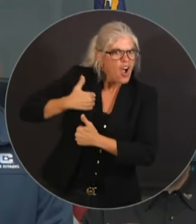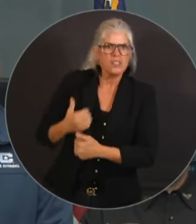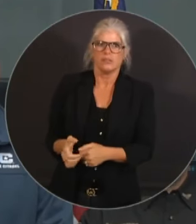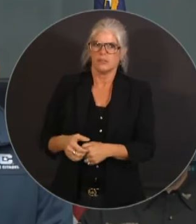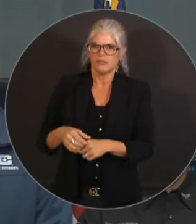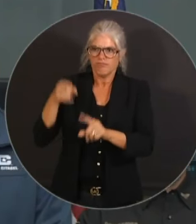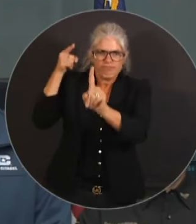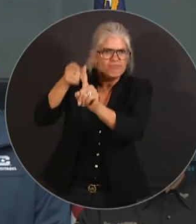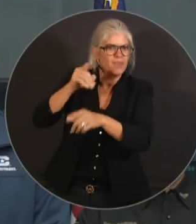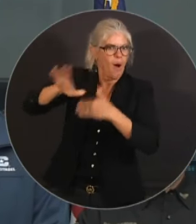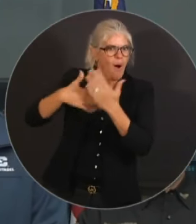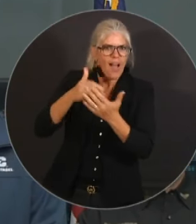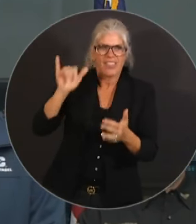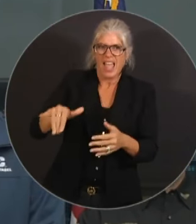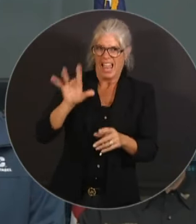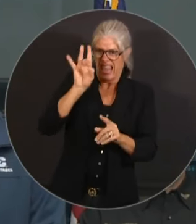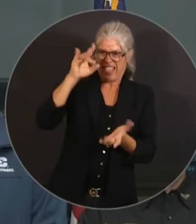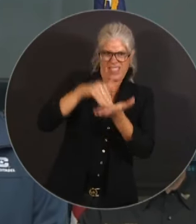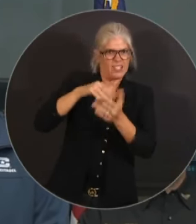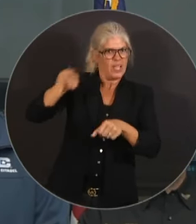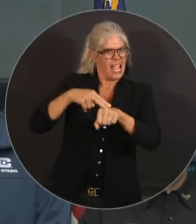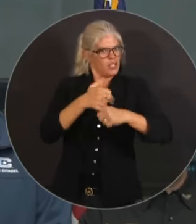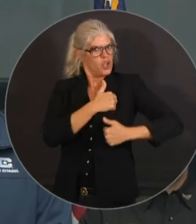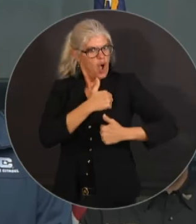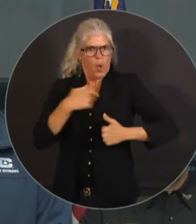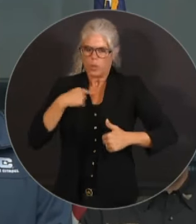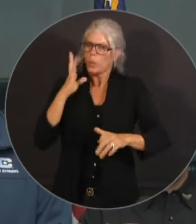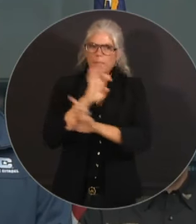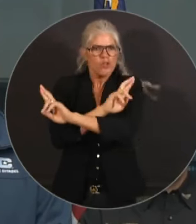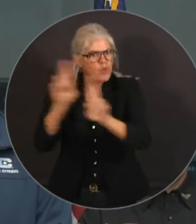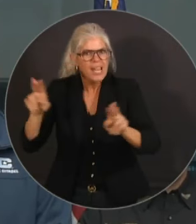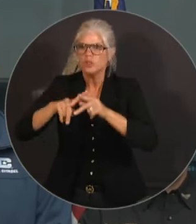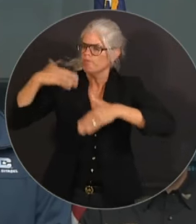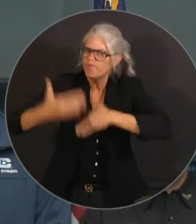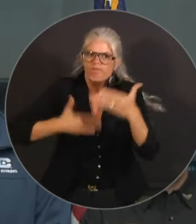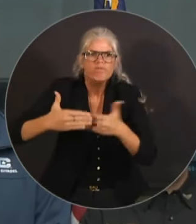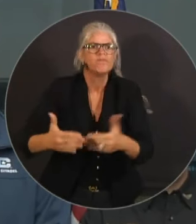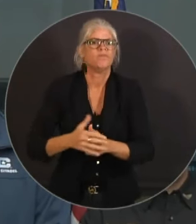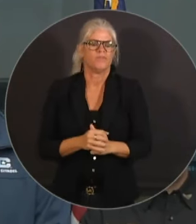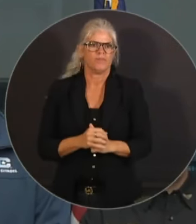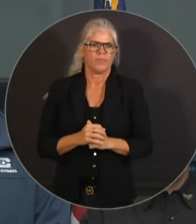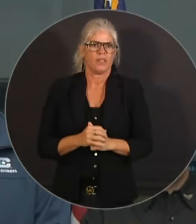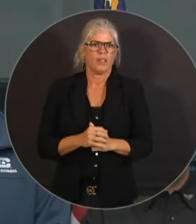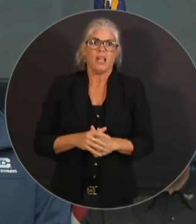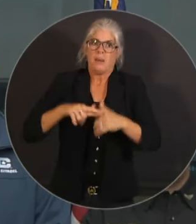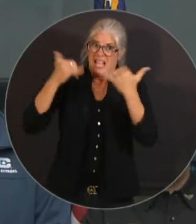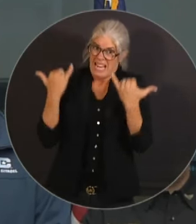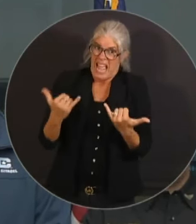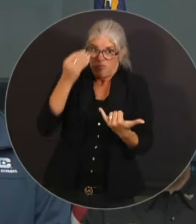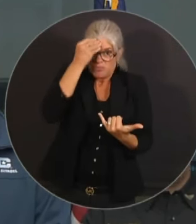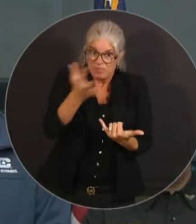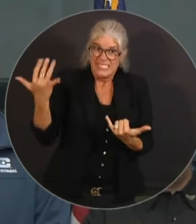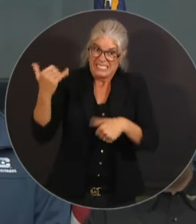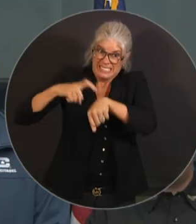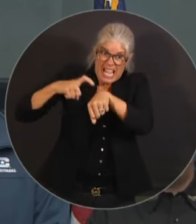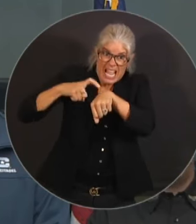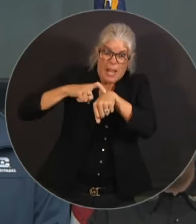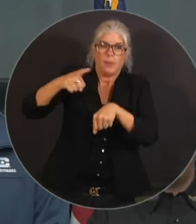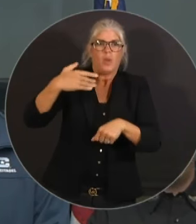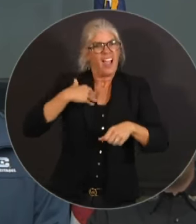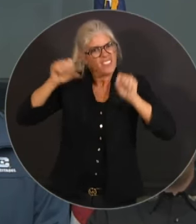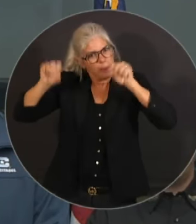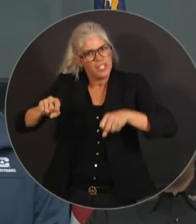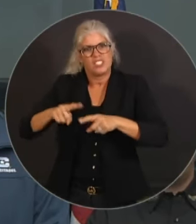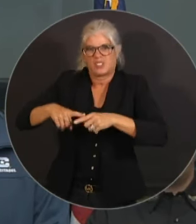up to 8,000 National Guardsmen that will be ready to go. And we will do that. But now's the time where you have the ability to make